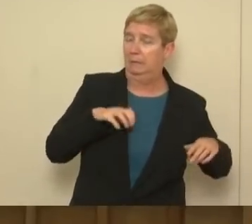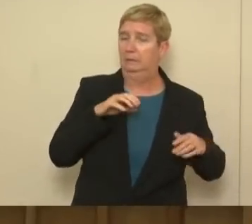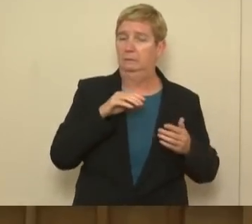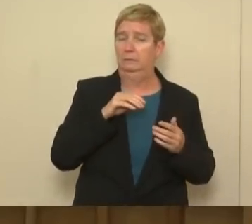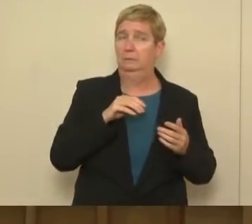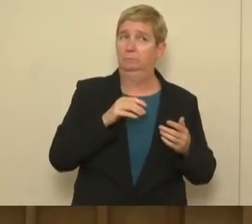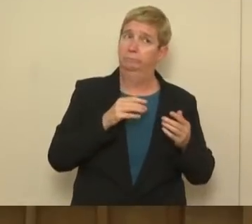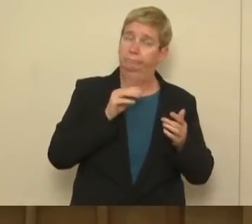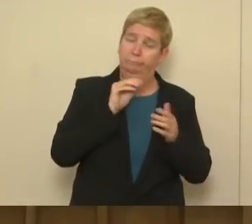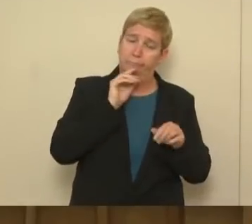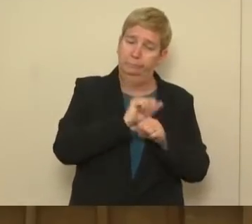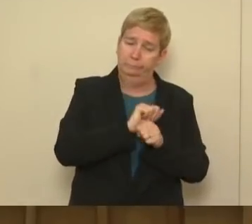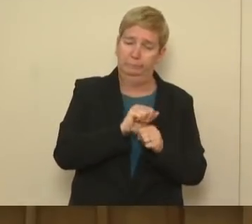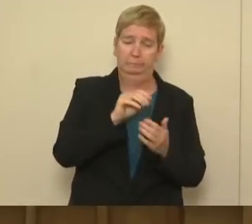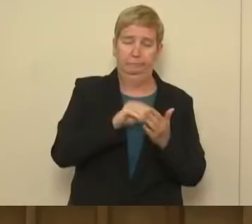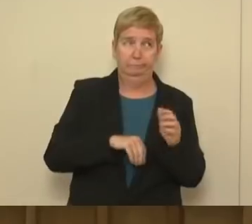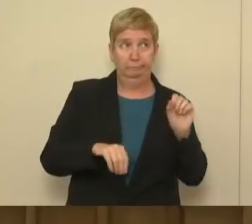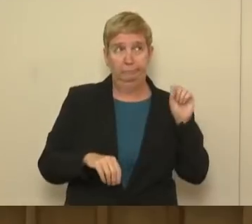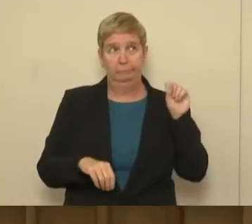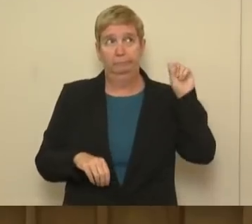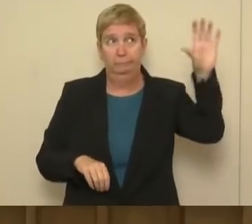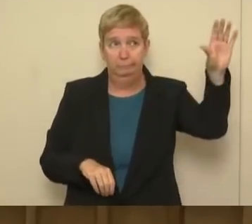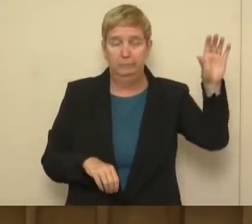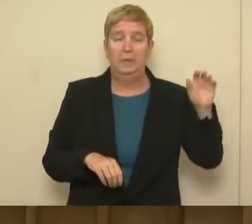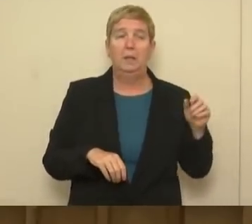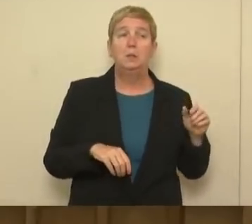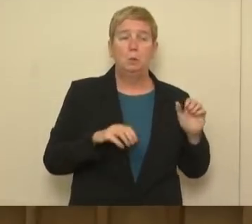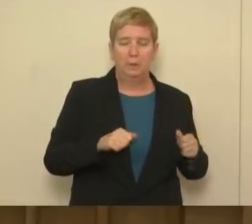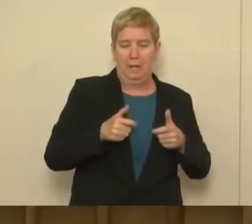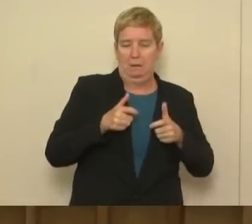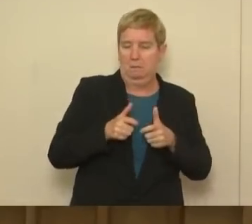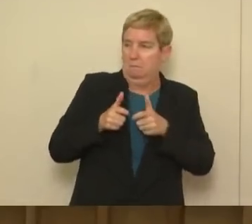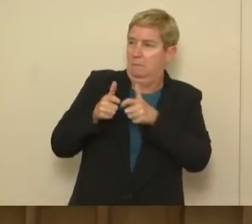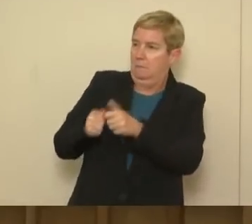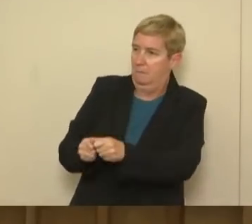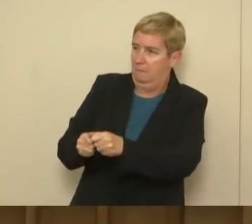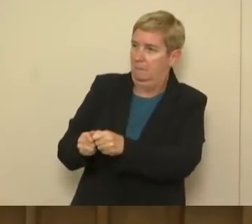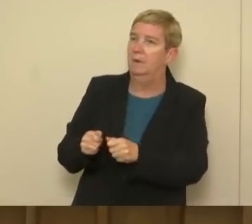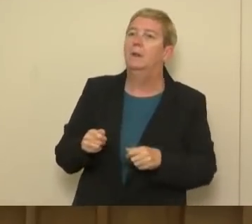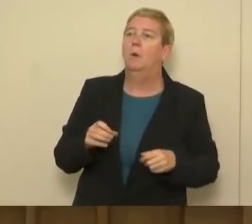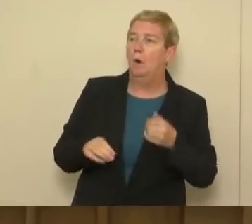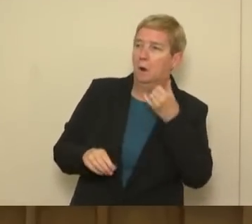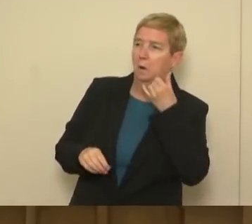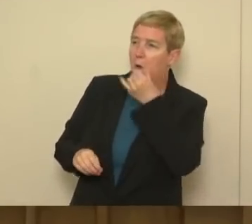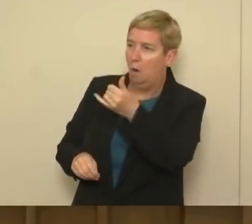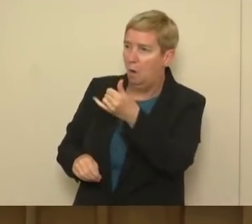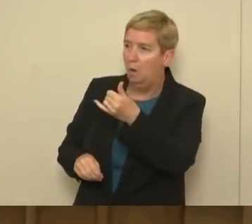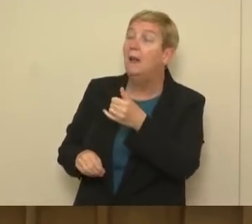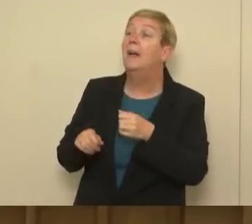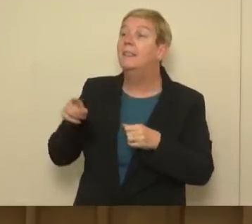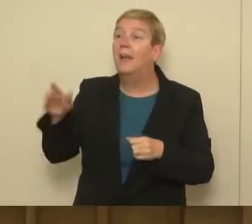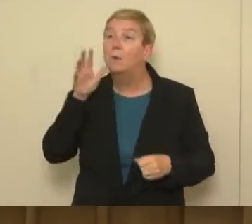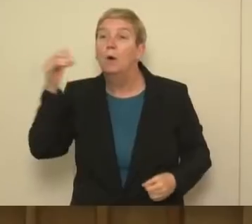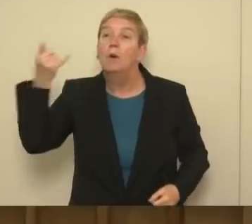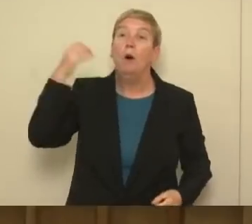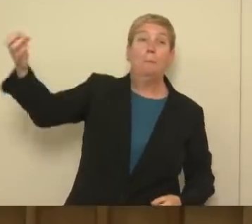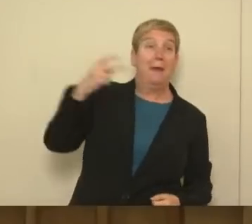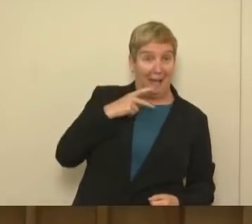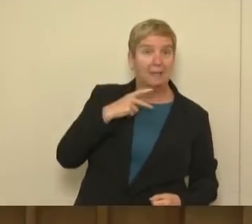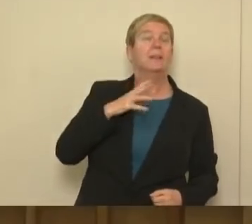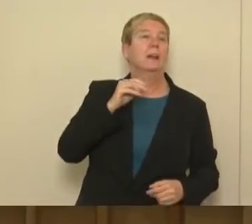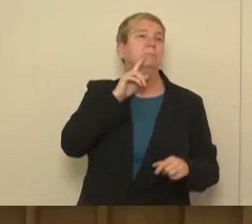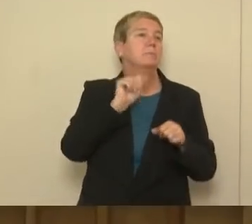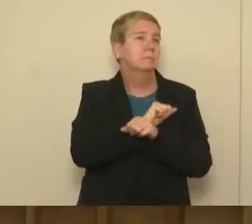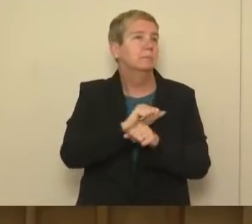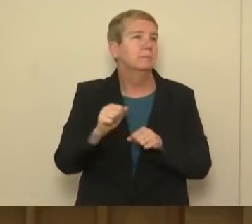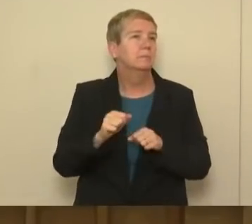census, call this number or text this number and someone will call you back in 24 hours and take your information over the phone. So I'm not